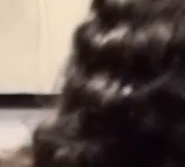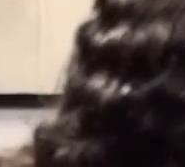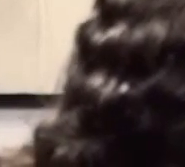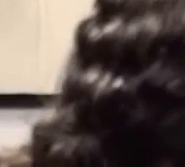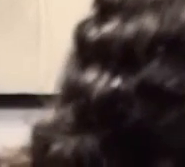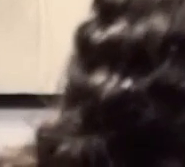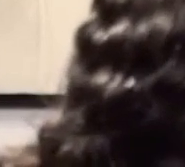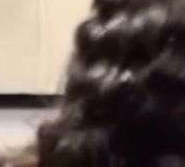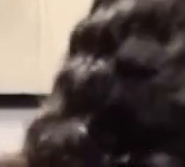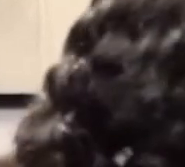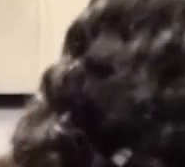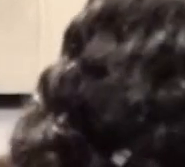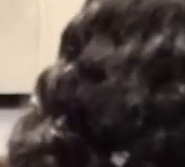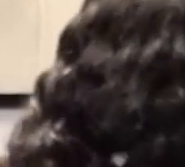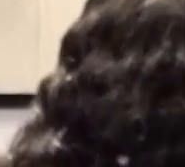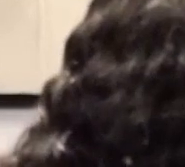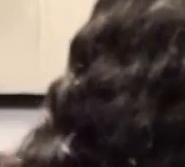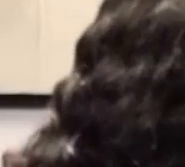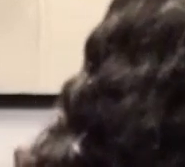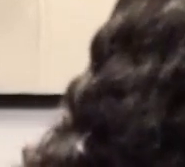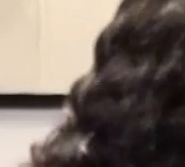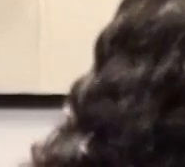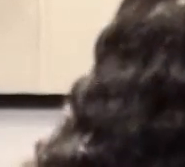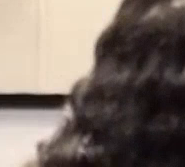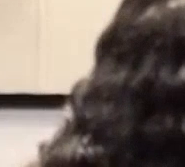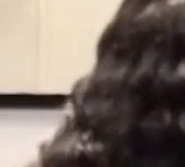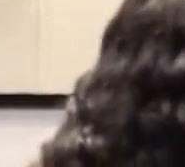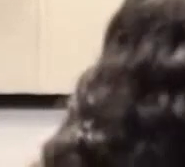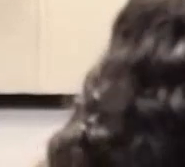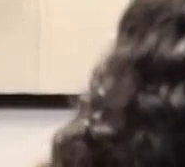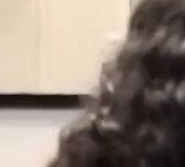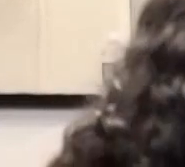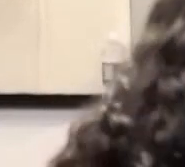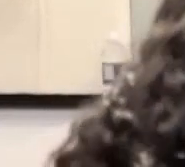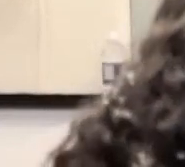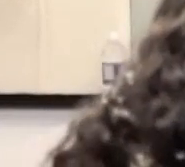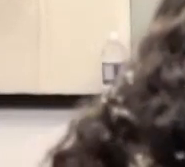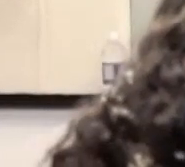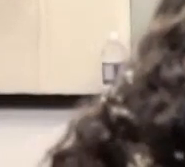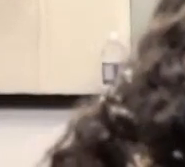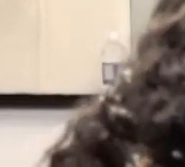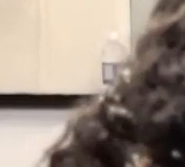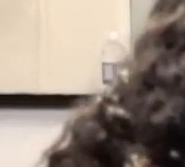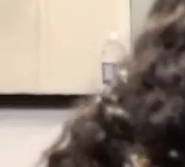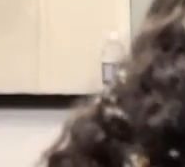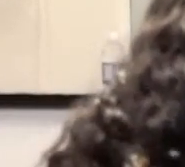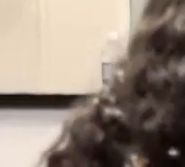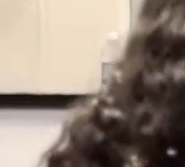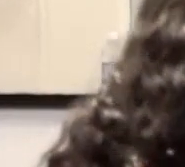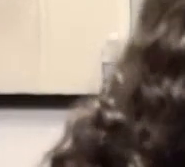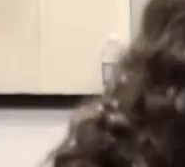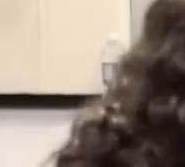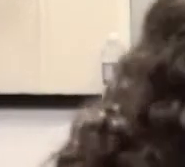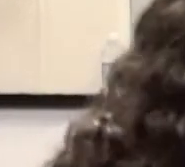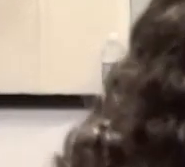the last few years. And it's been quite a journey. It's been wonderful to see all of the governments and